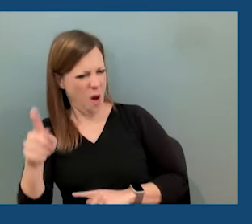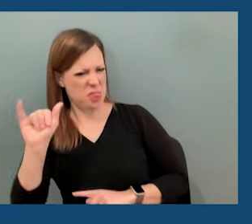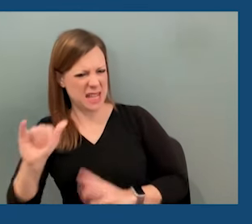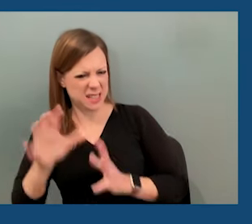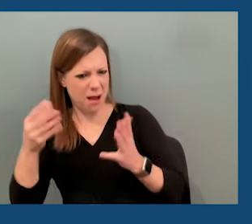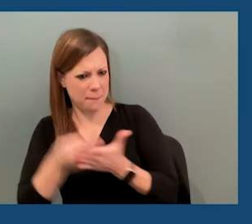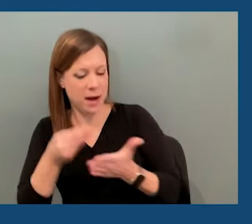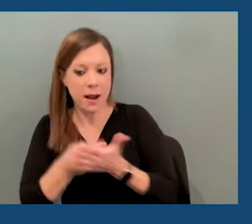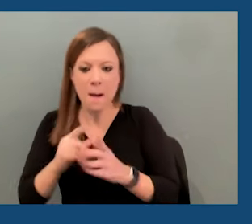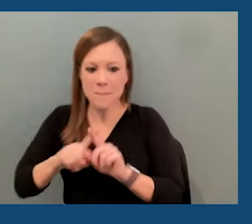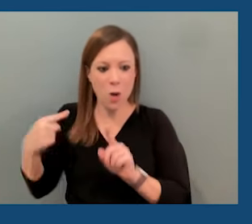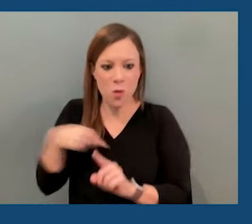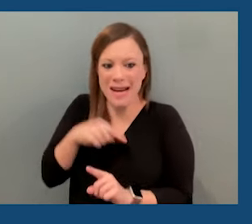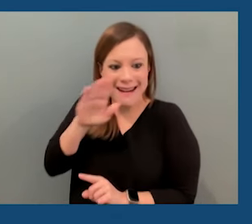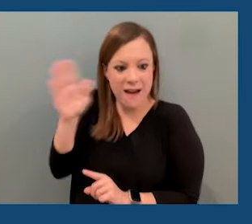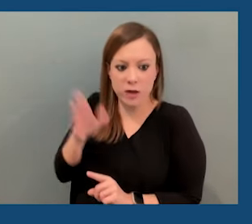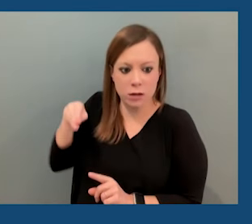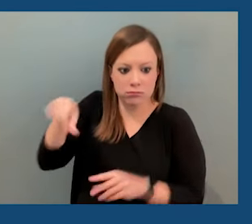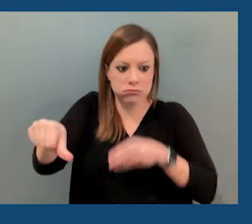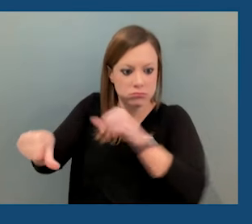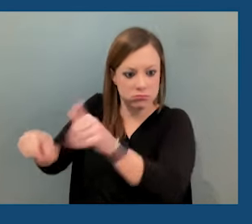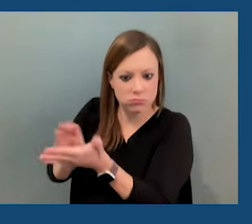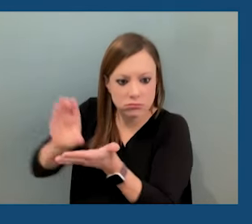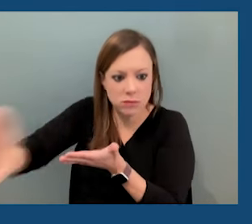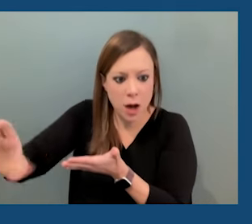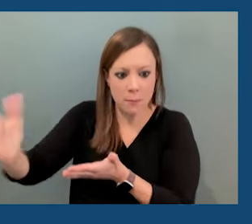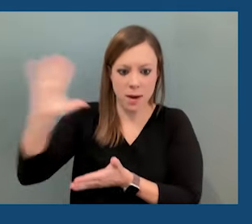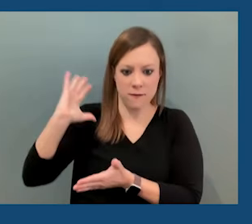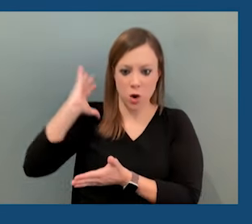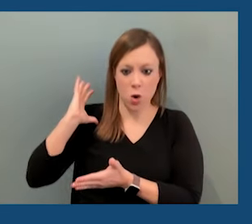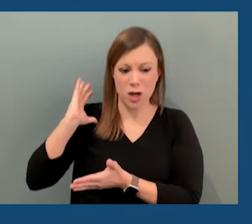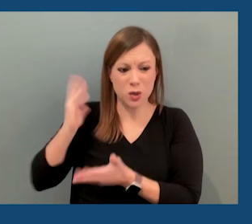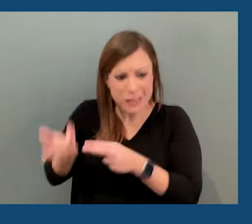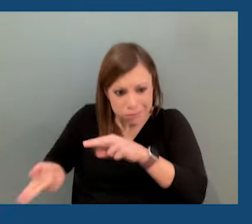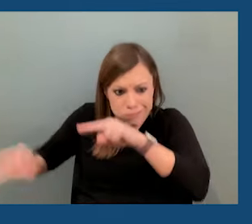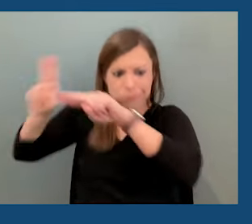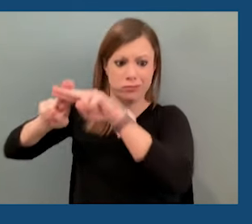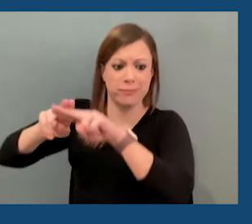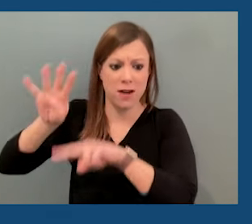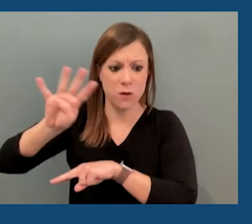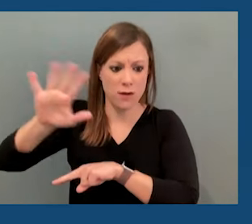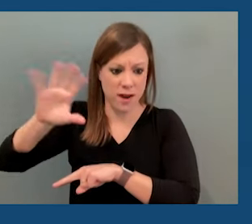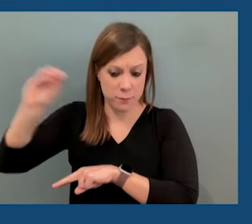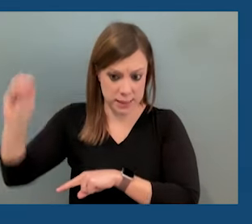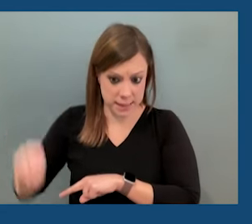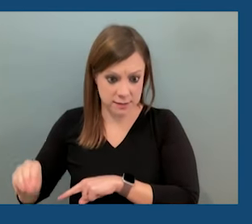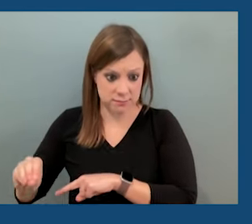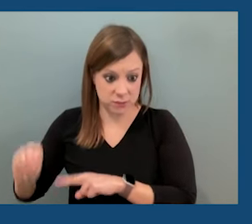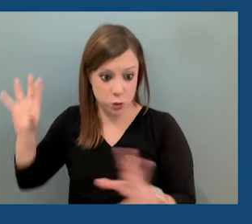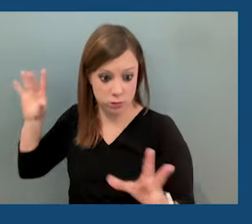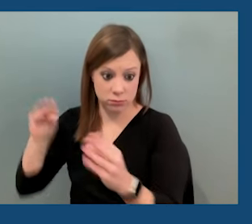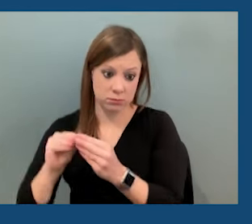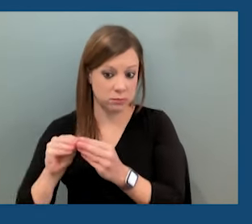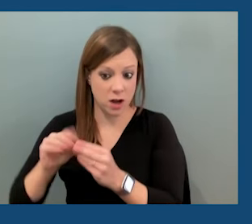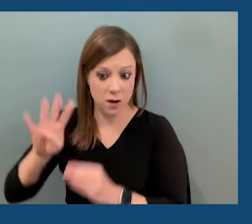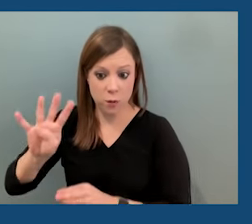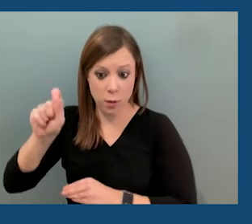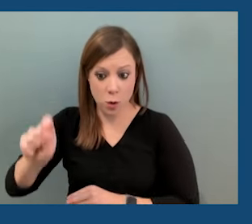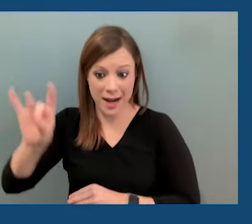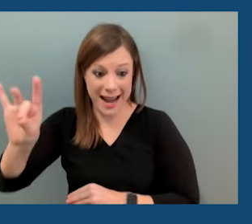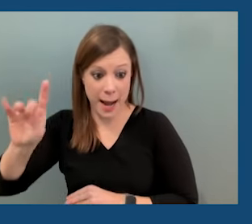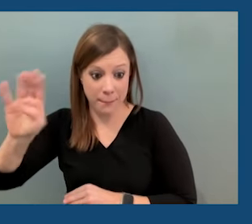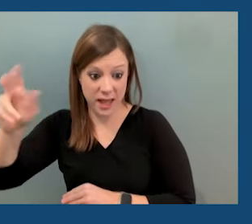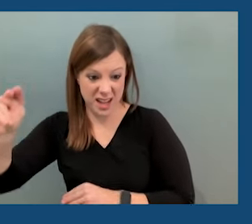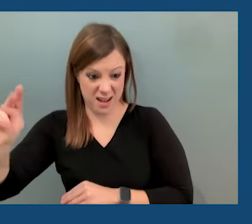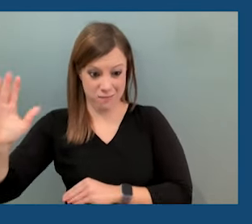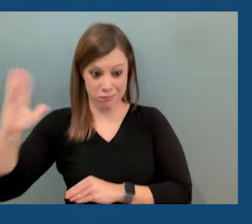investment in state investment in mental health is up 45% overall, $4.8 billion up from $3.3. So we really